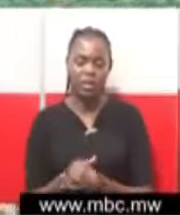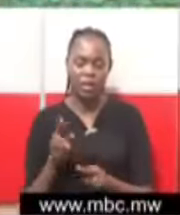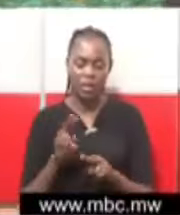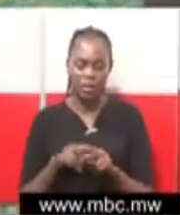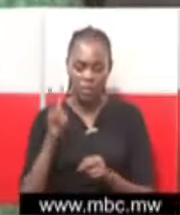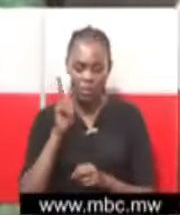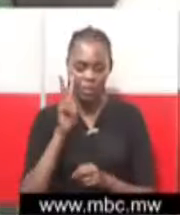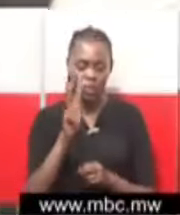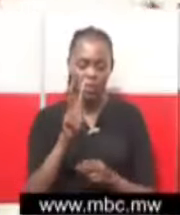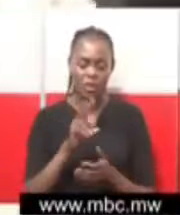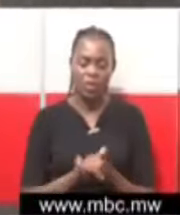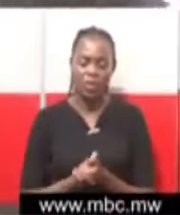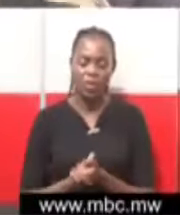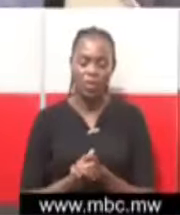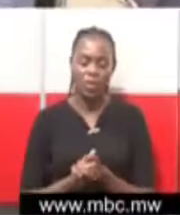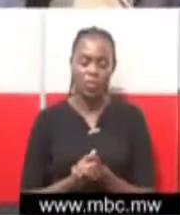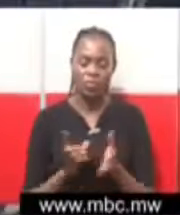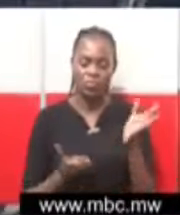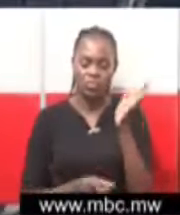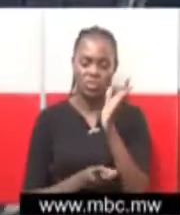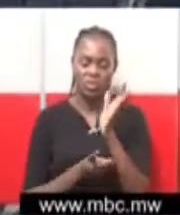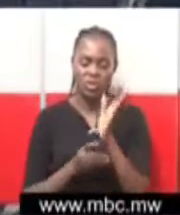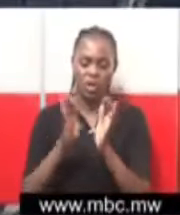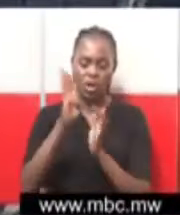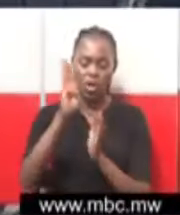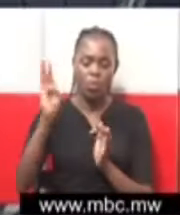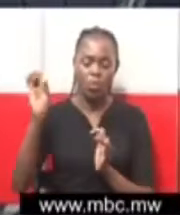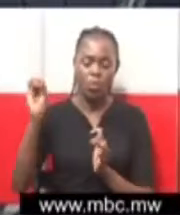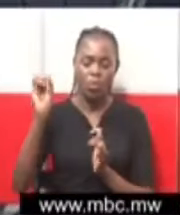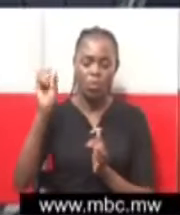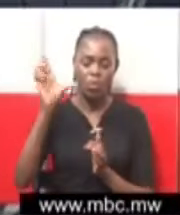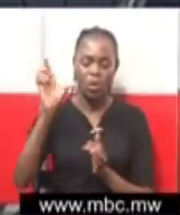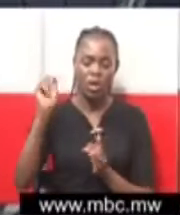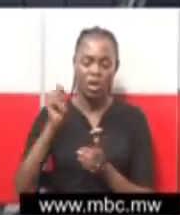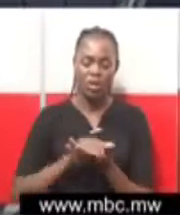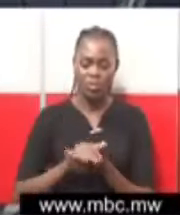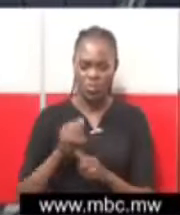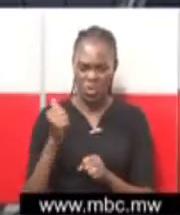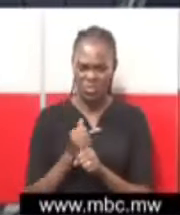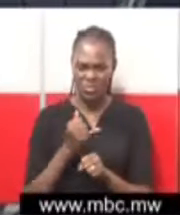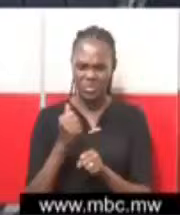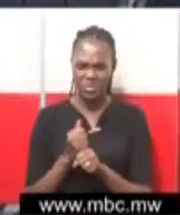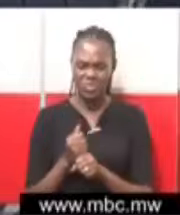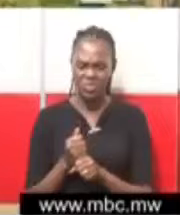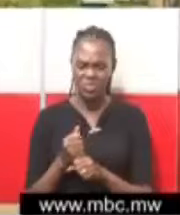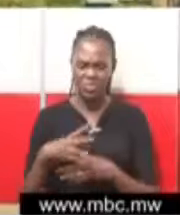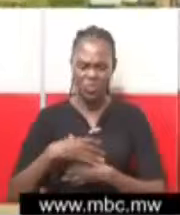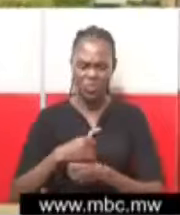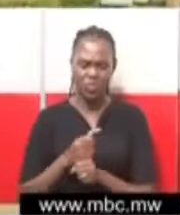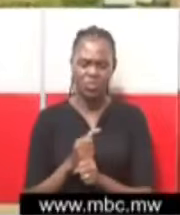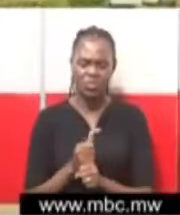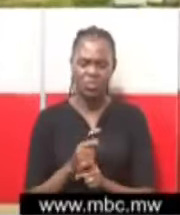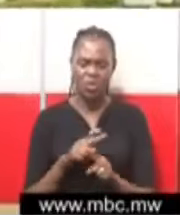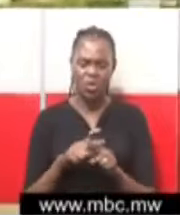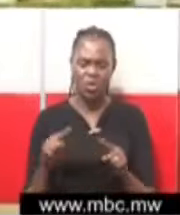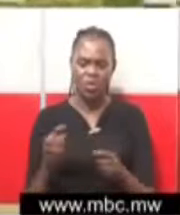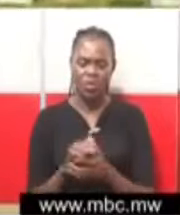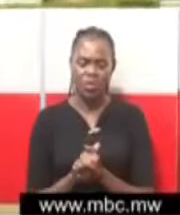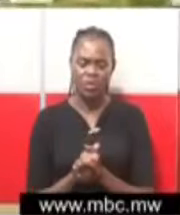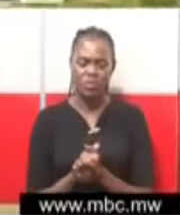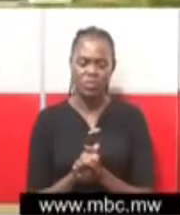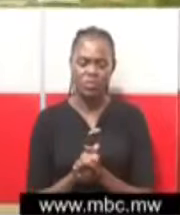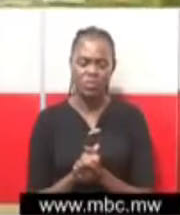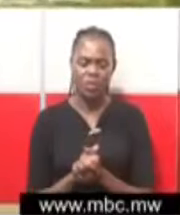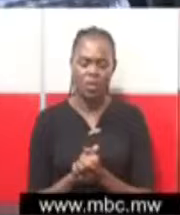visit to Bowani district to appreciate industrial activities. He also inspected Midao Cables